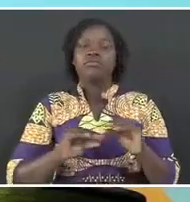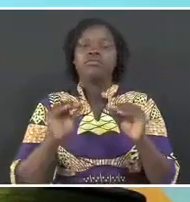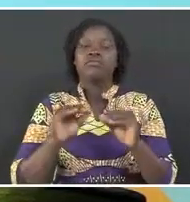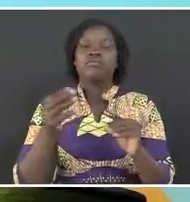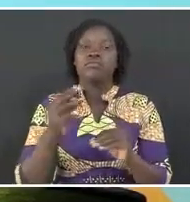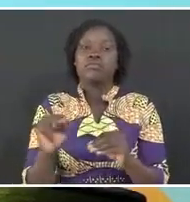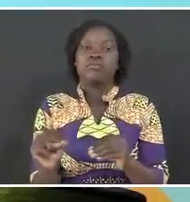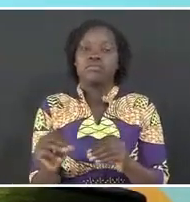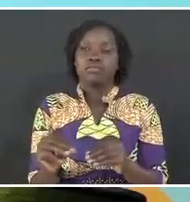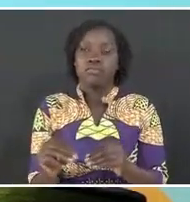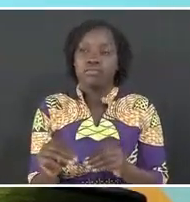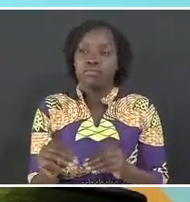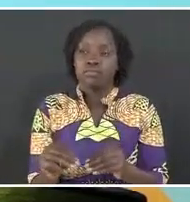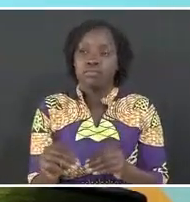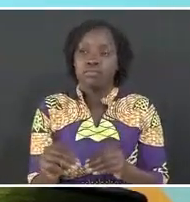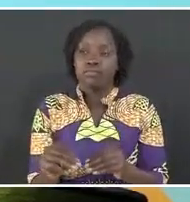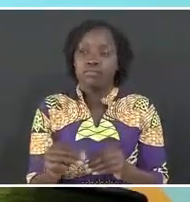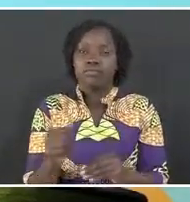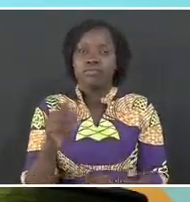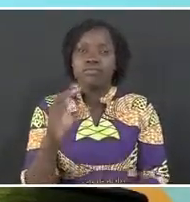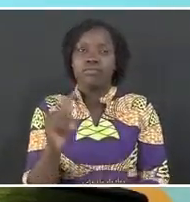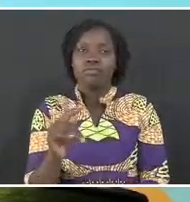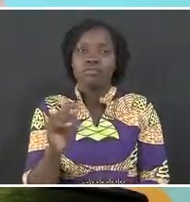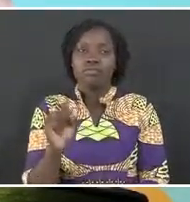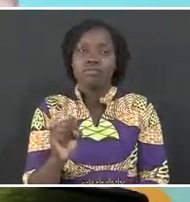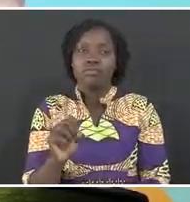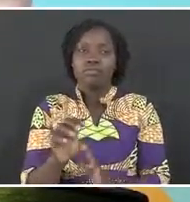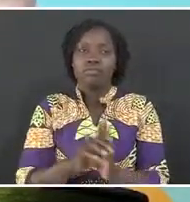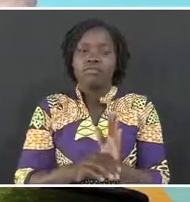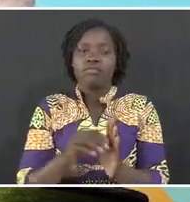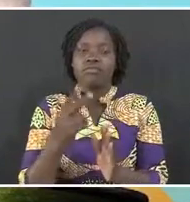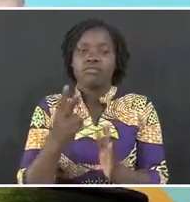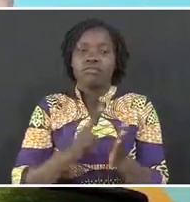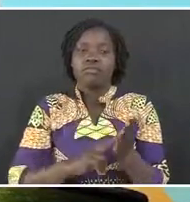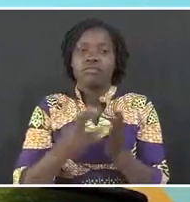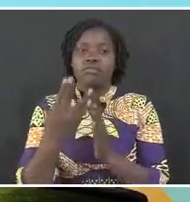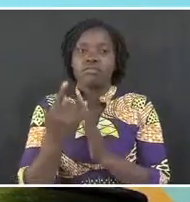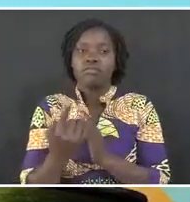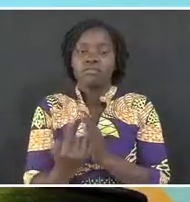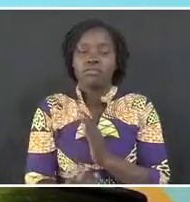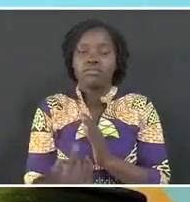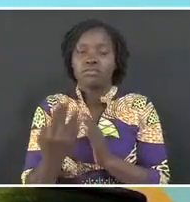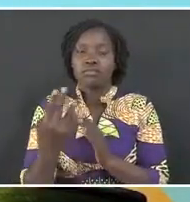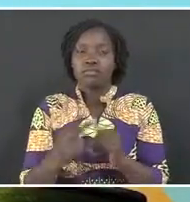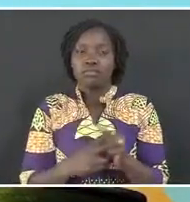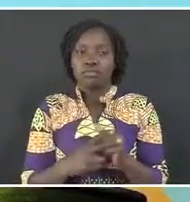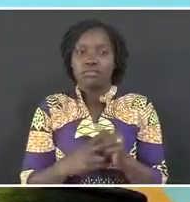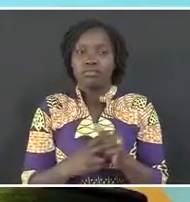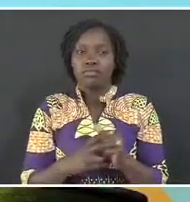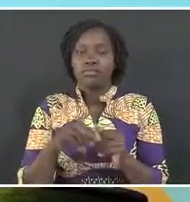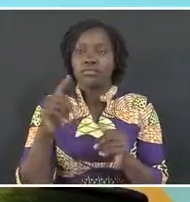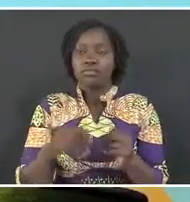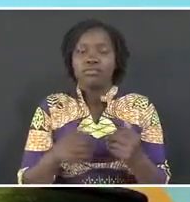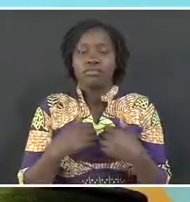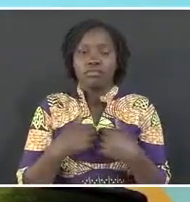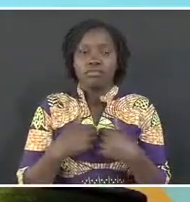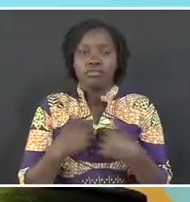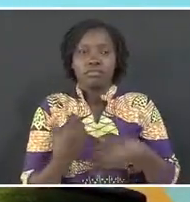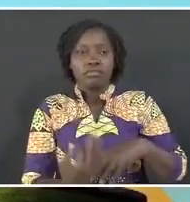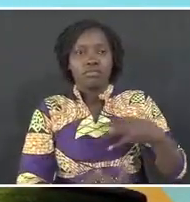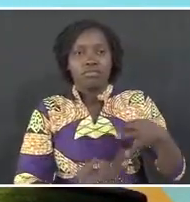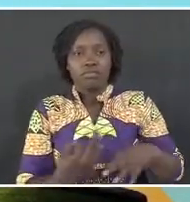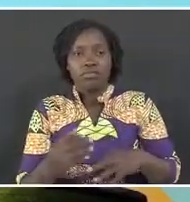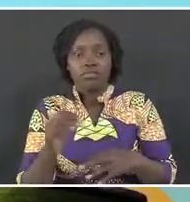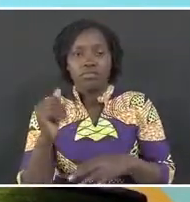them. Acts chapter 2 verse 41 to 47. We must have habitual fellowship. In